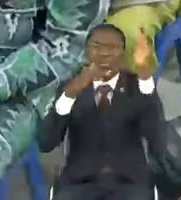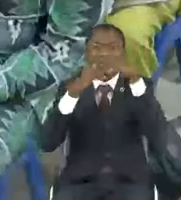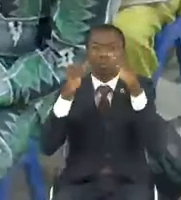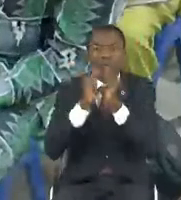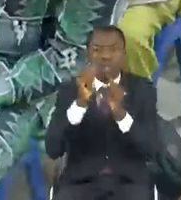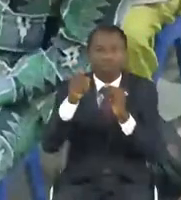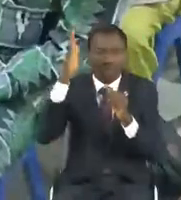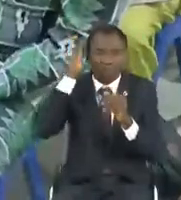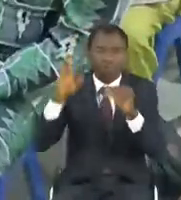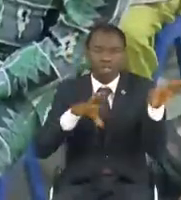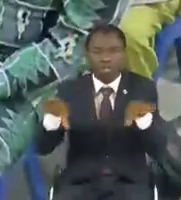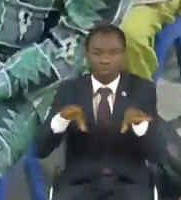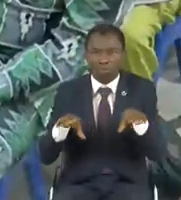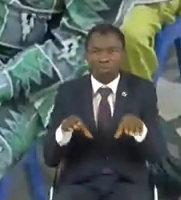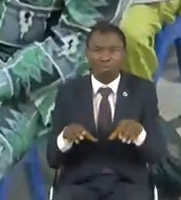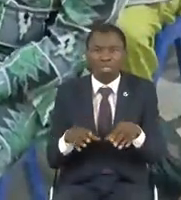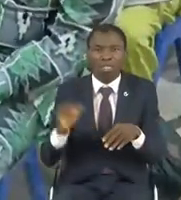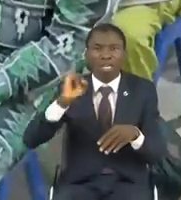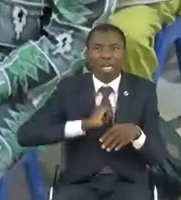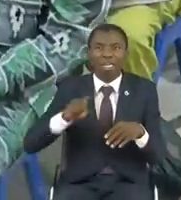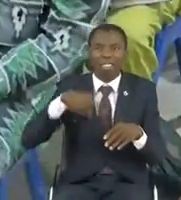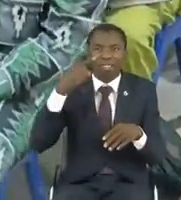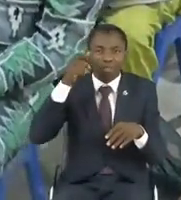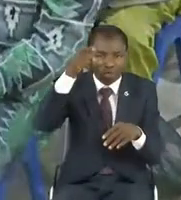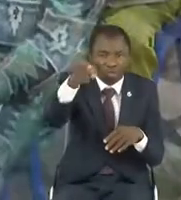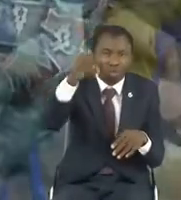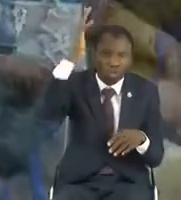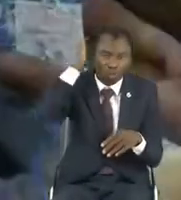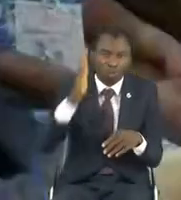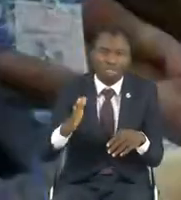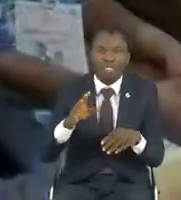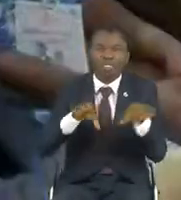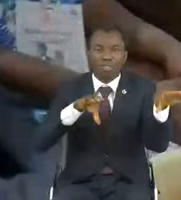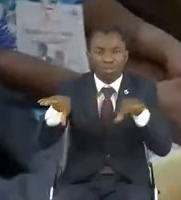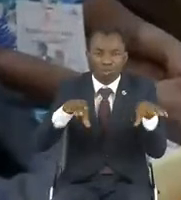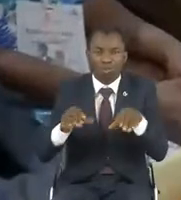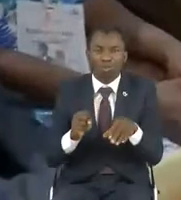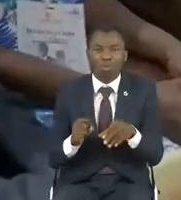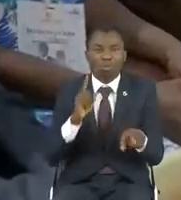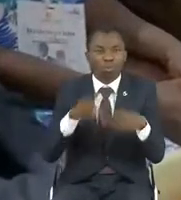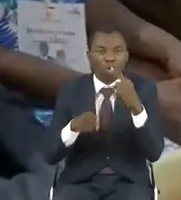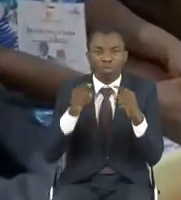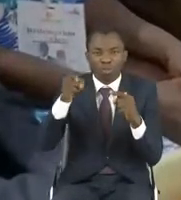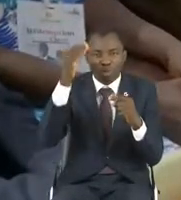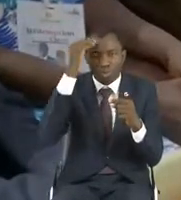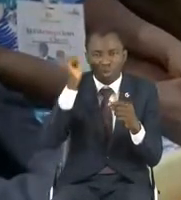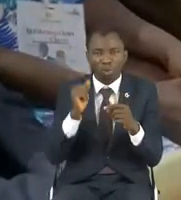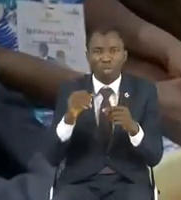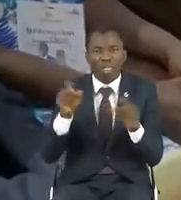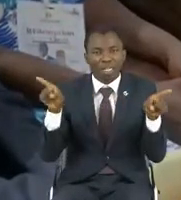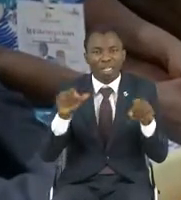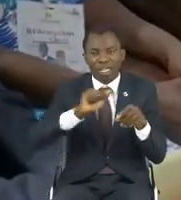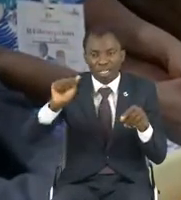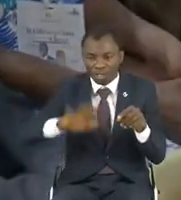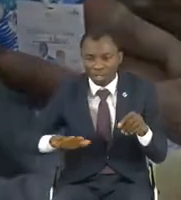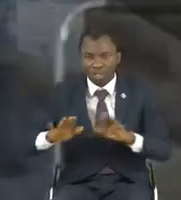do. Yeah. I said you will do. Yeah. But you know, our children,